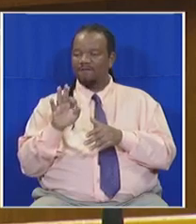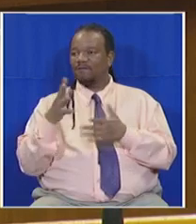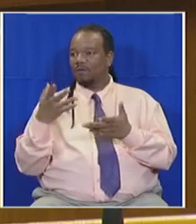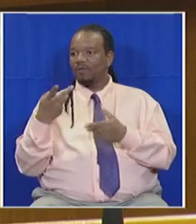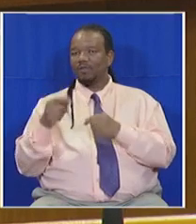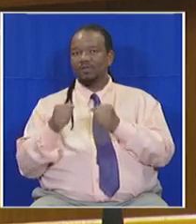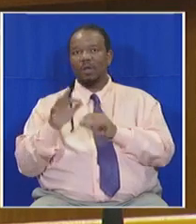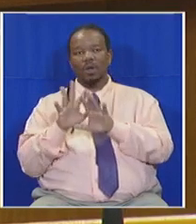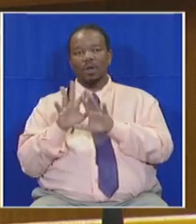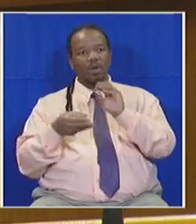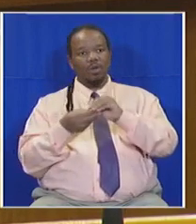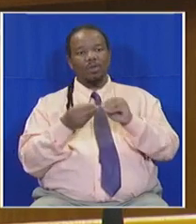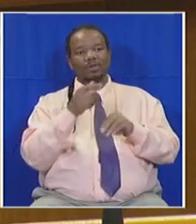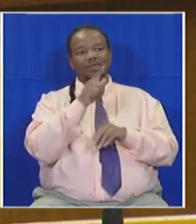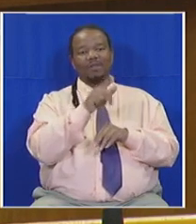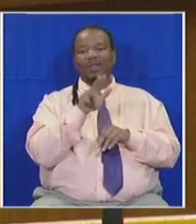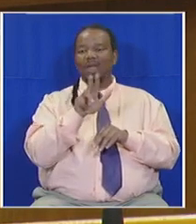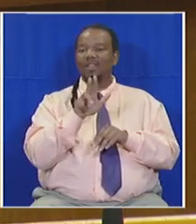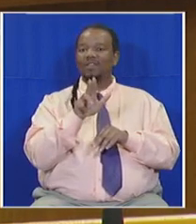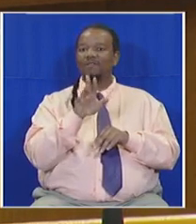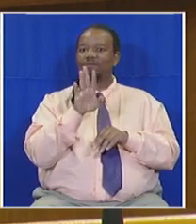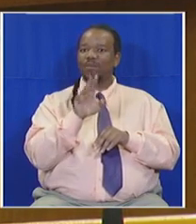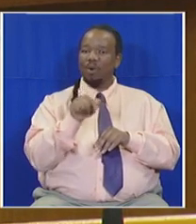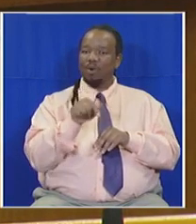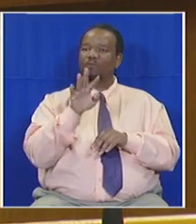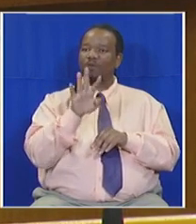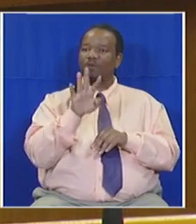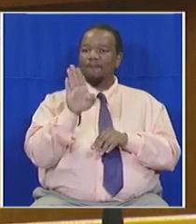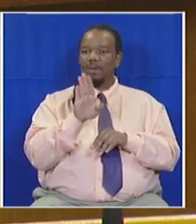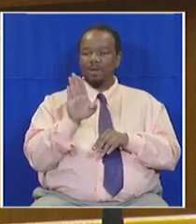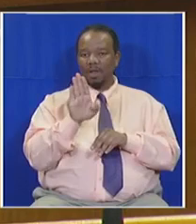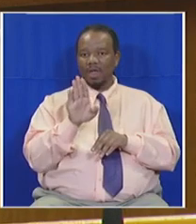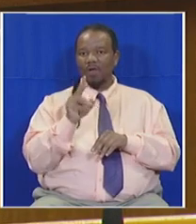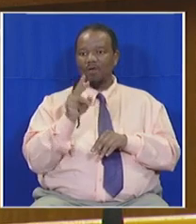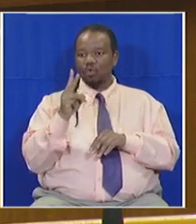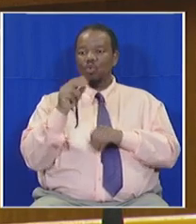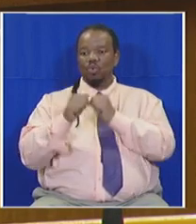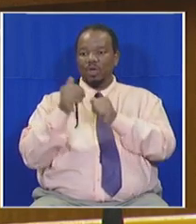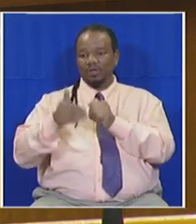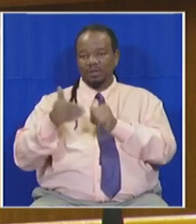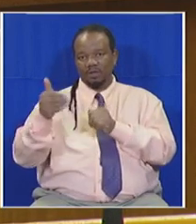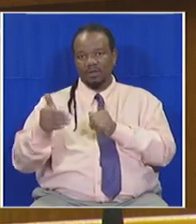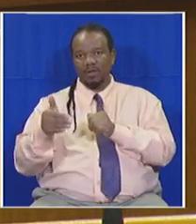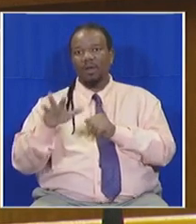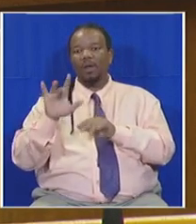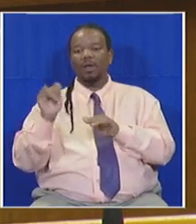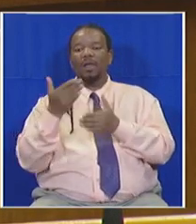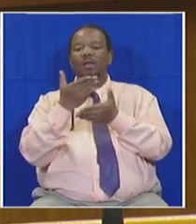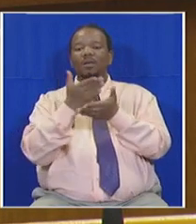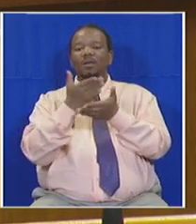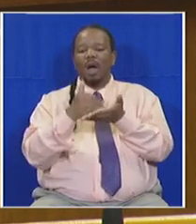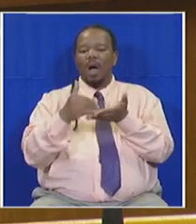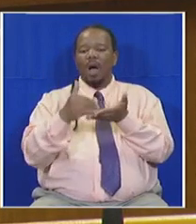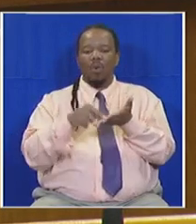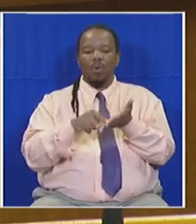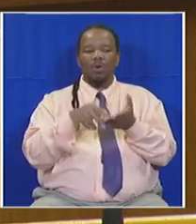of 78.4 billion in the 2017-2018 financial year is divided as follows. Department